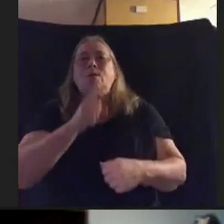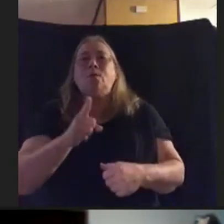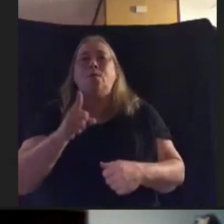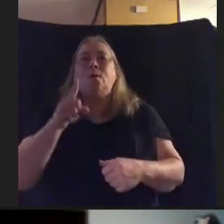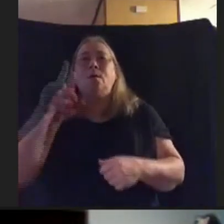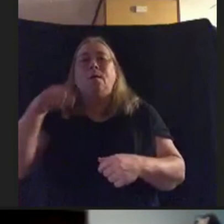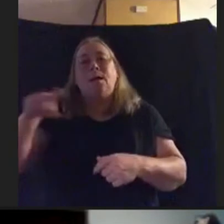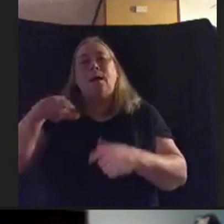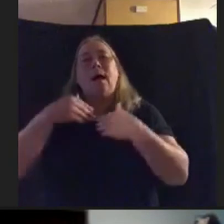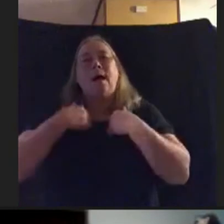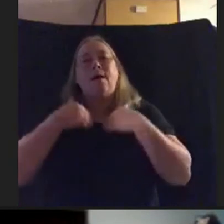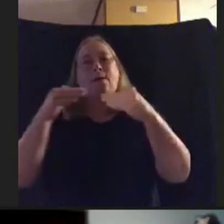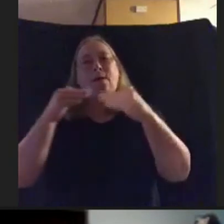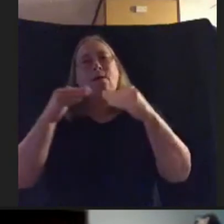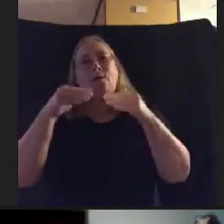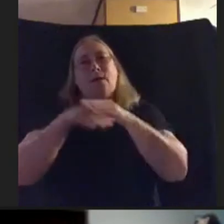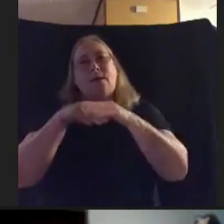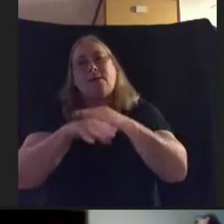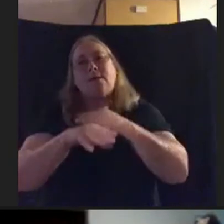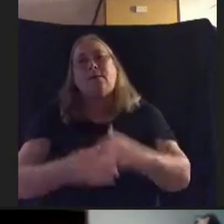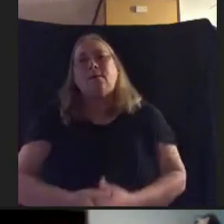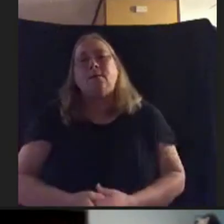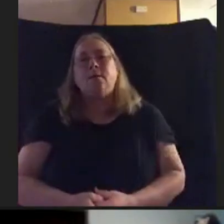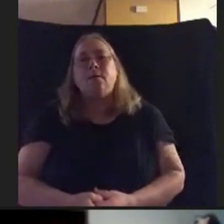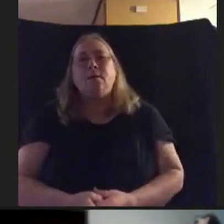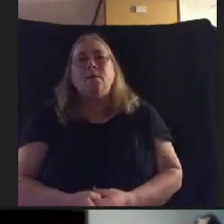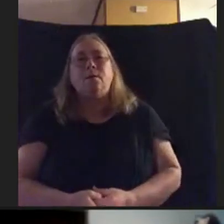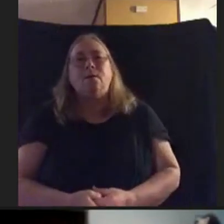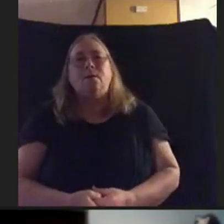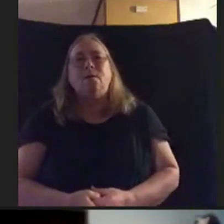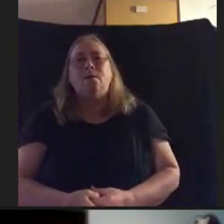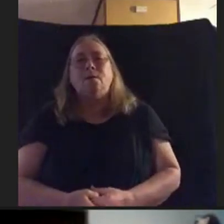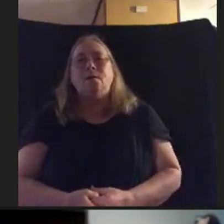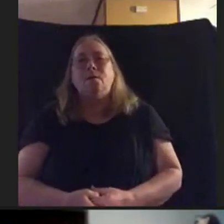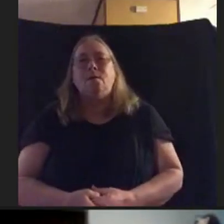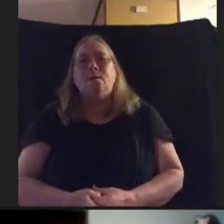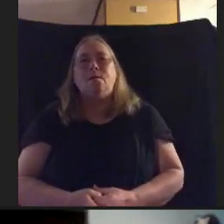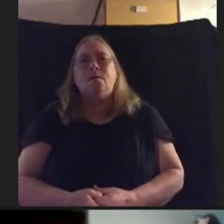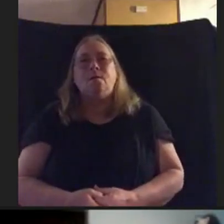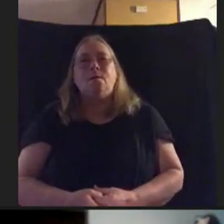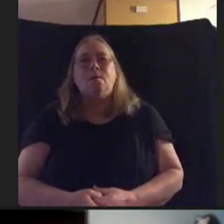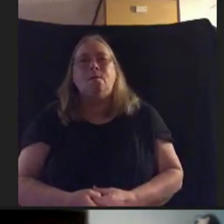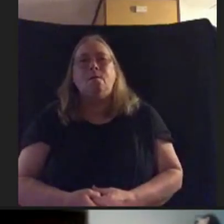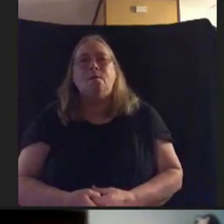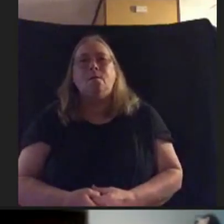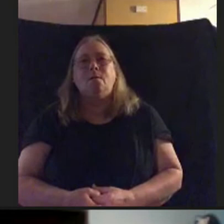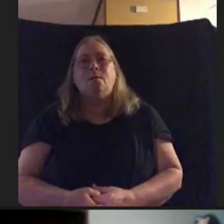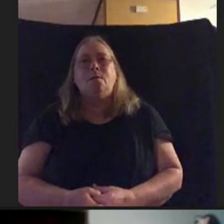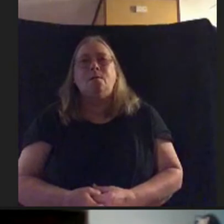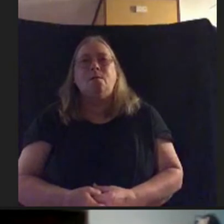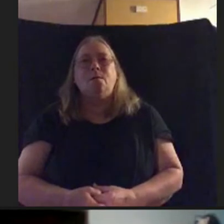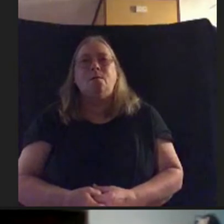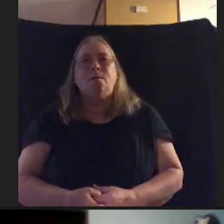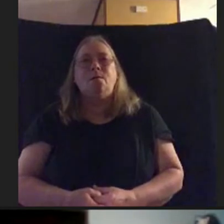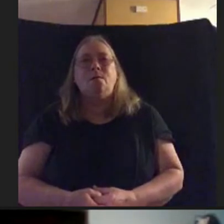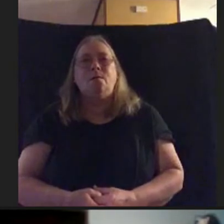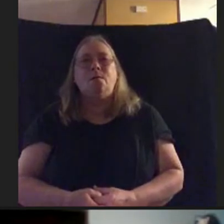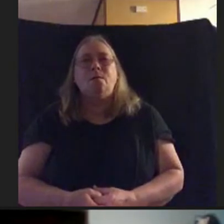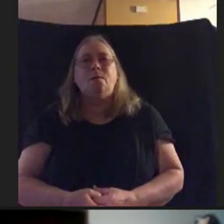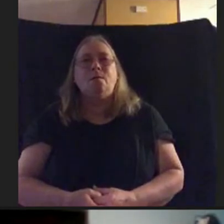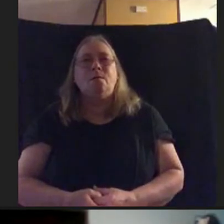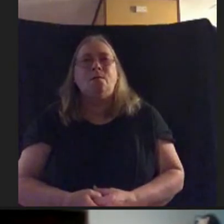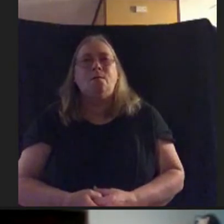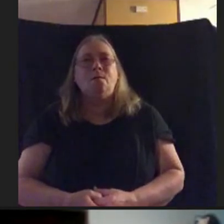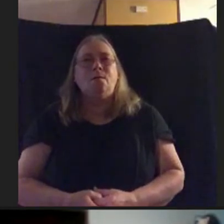access. Thank you, Dr. Dobbs. Jim Craig, I think this is to you. Well, we do